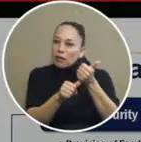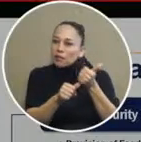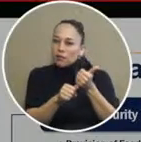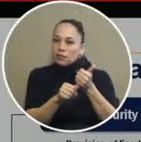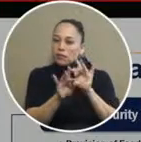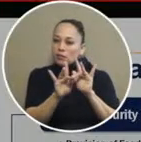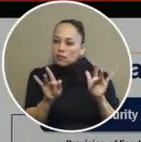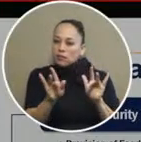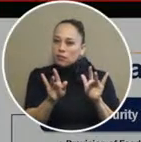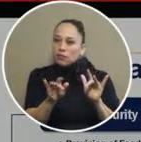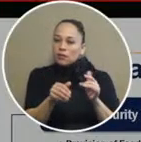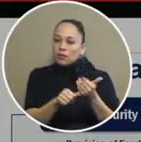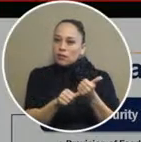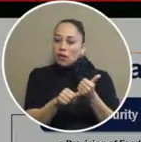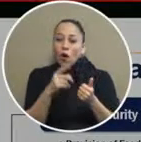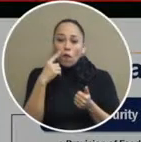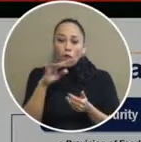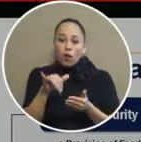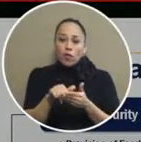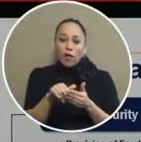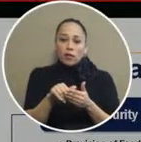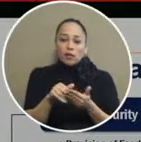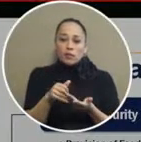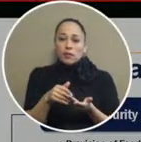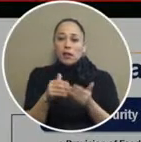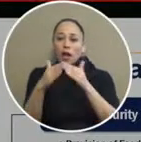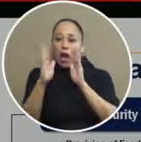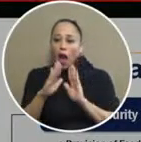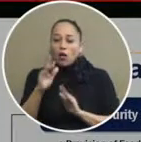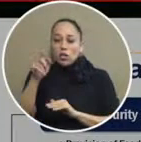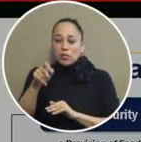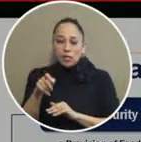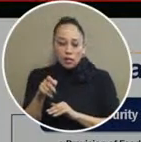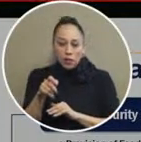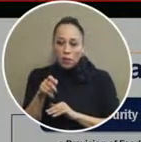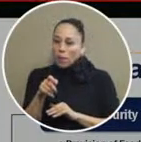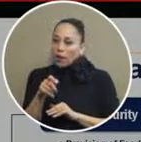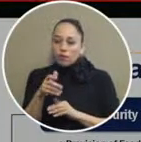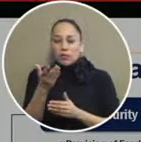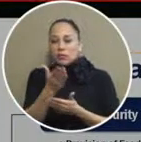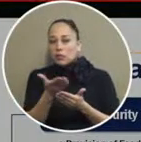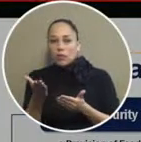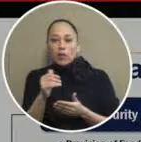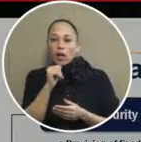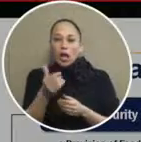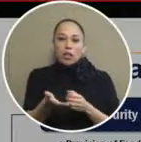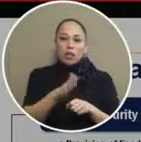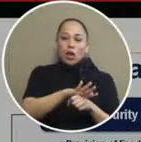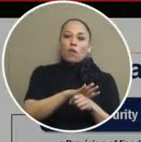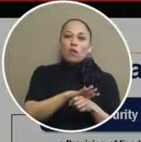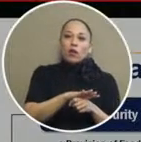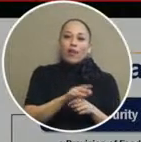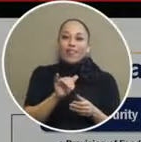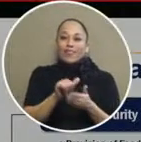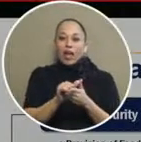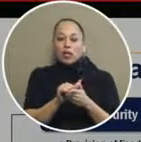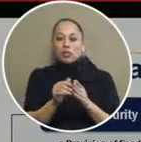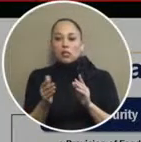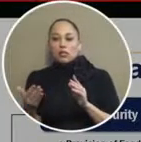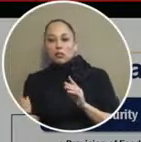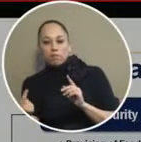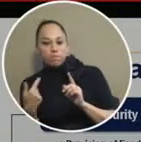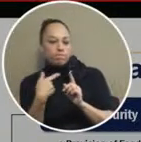for those household needs that are not otherwise covered. These are sometimes referred to as wraparound,